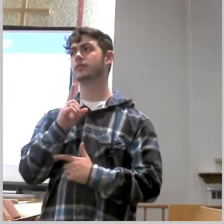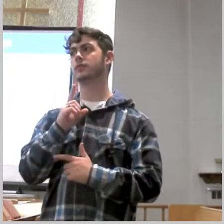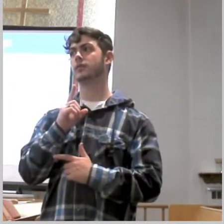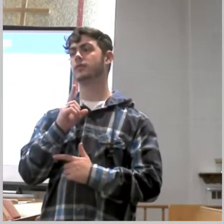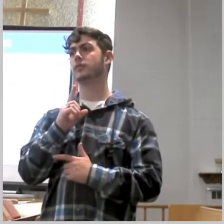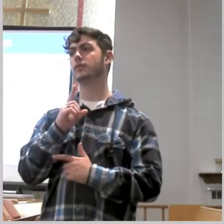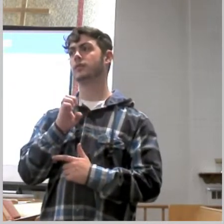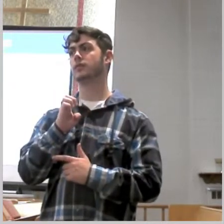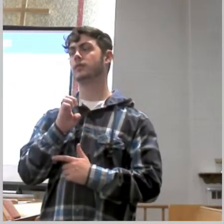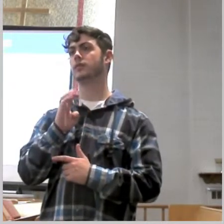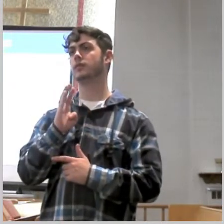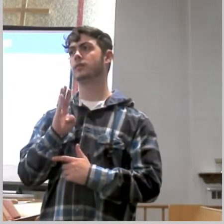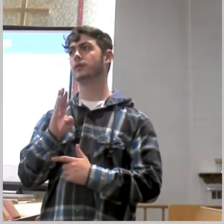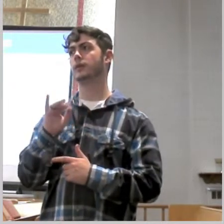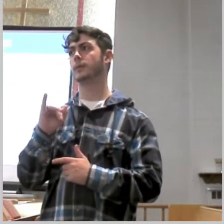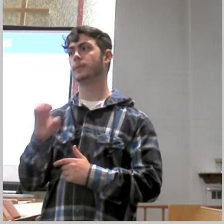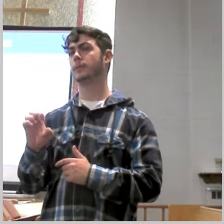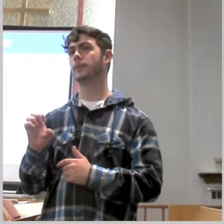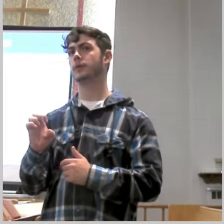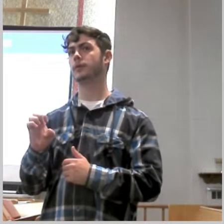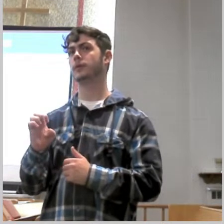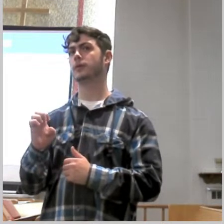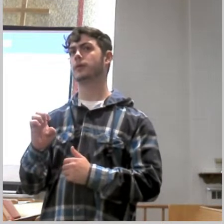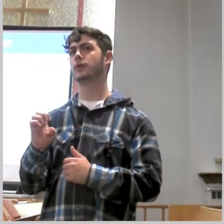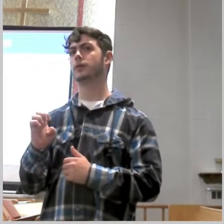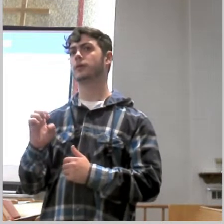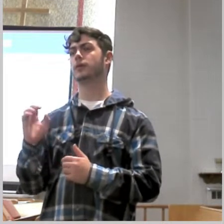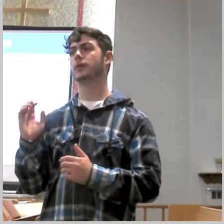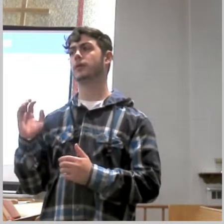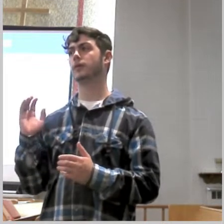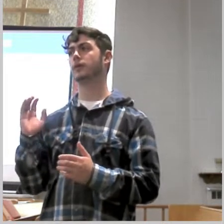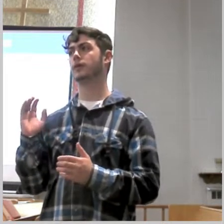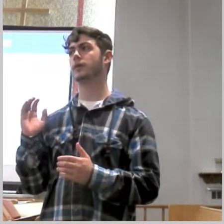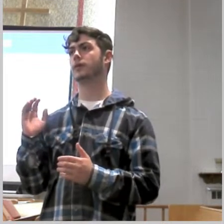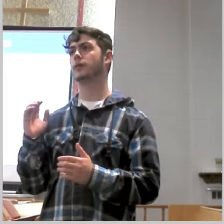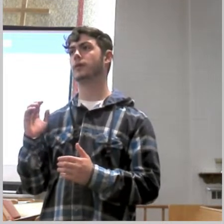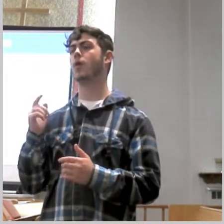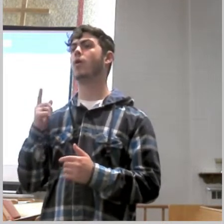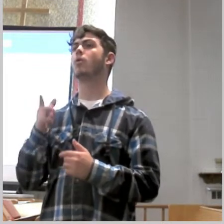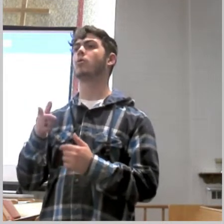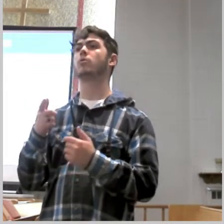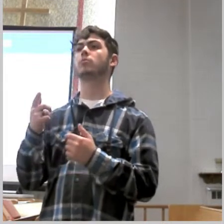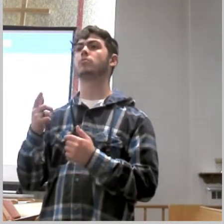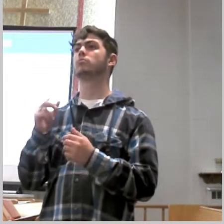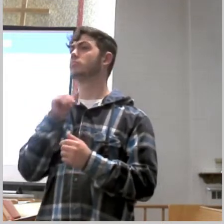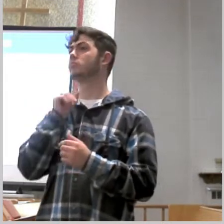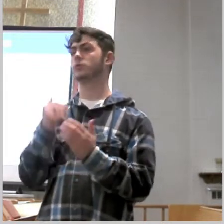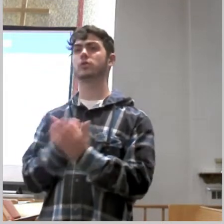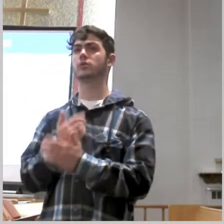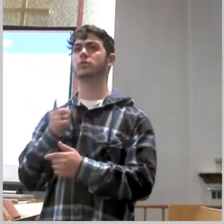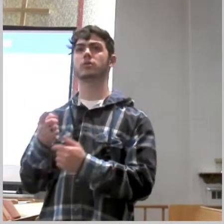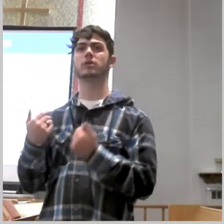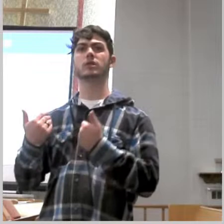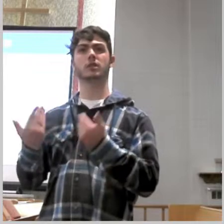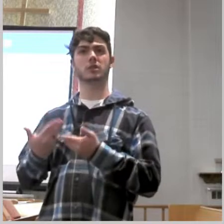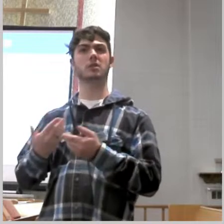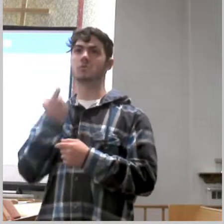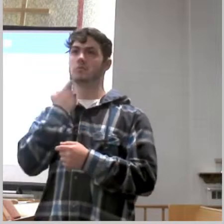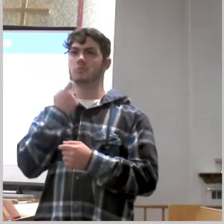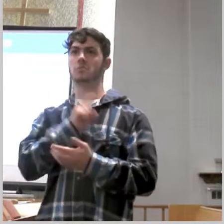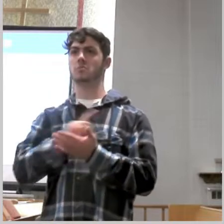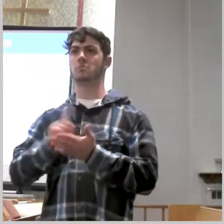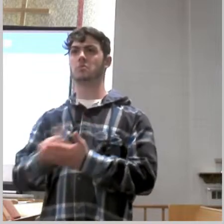of you may know her as Debbie Duncan. She's married now, but has and she's visiting with us today with her daughter, Brooke. I'm going to ask you to stand,